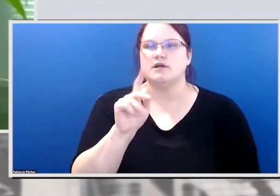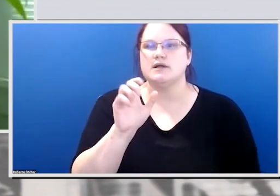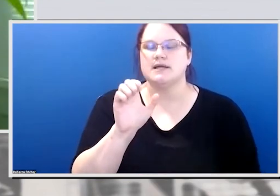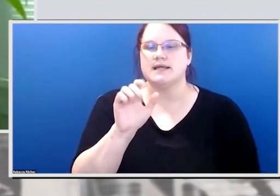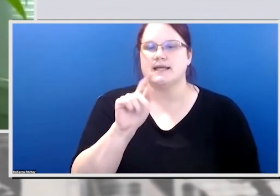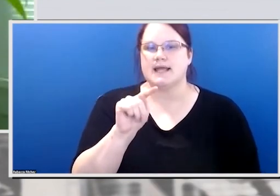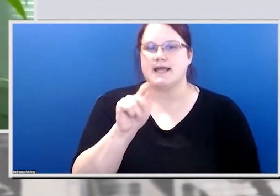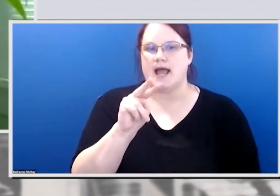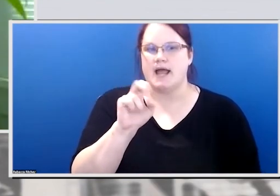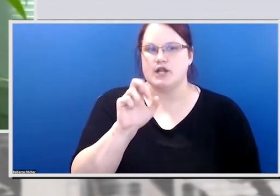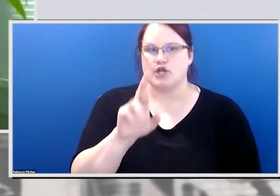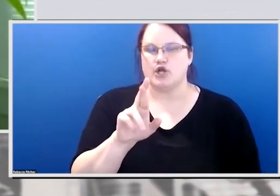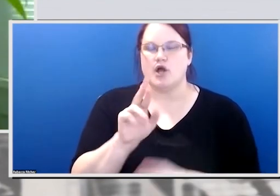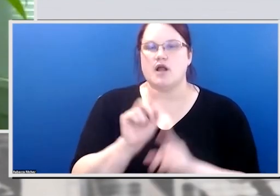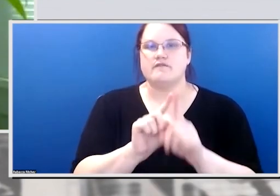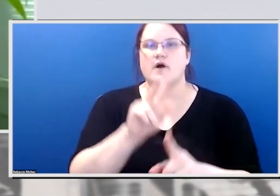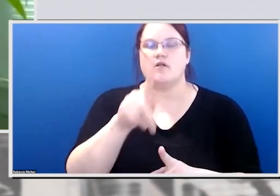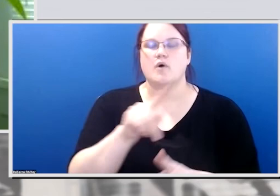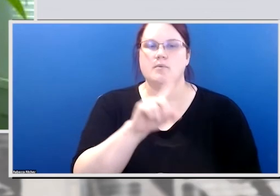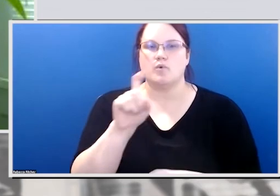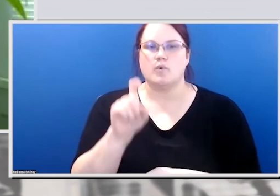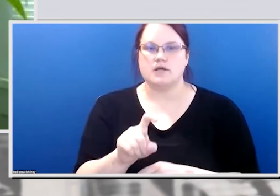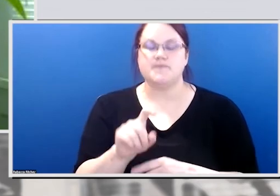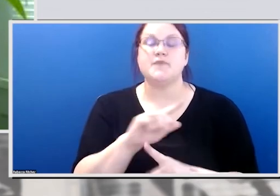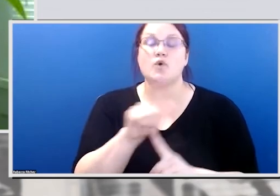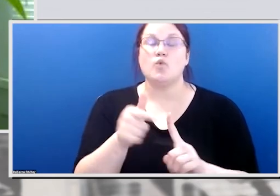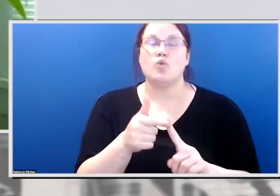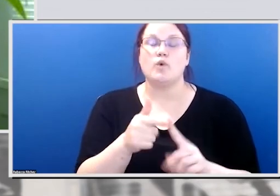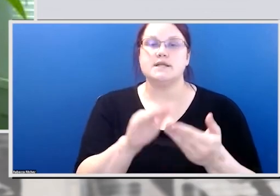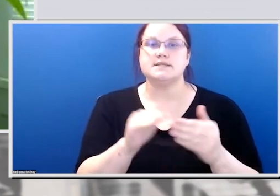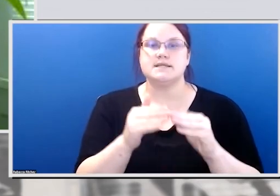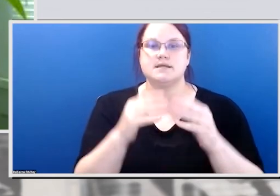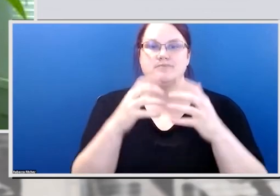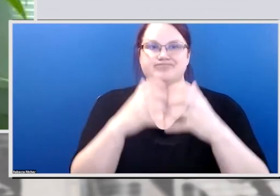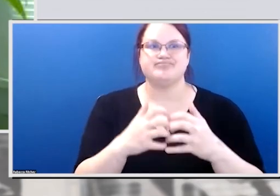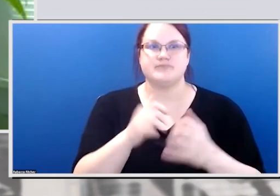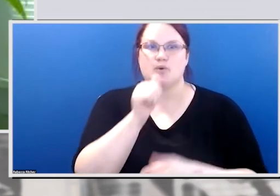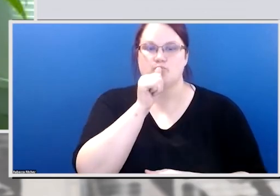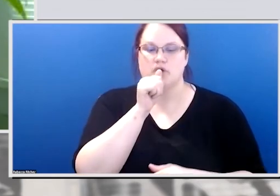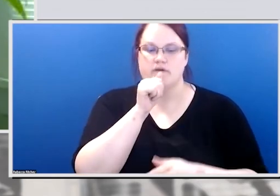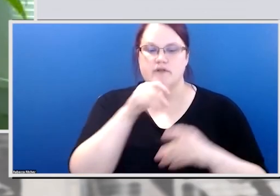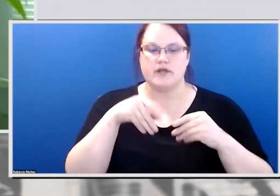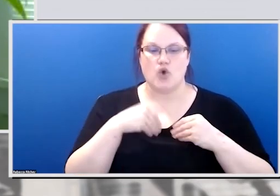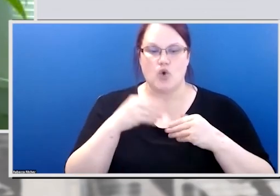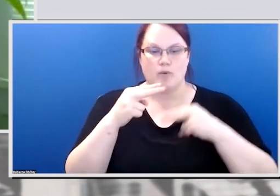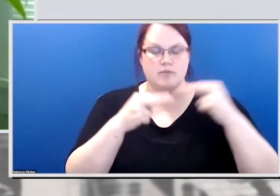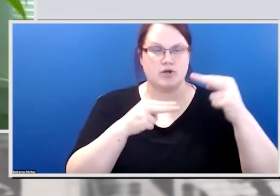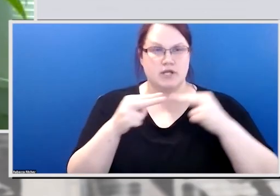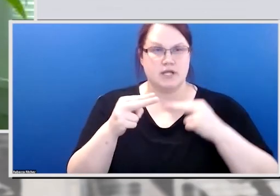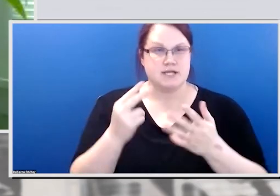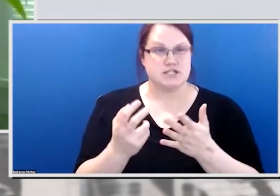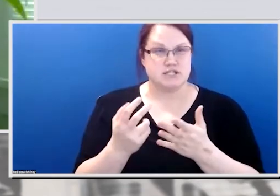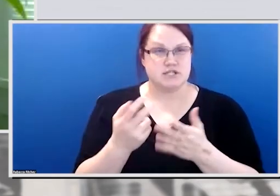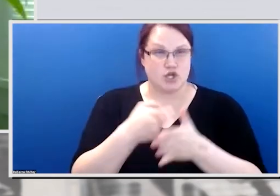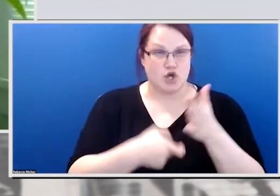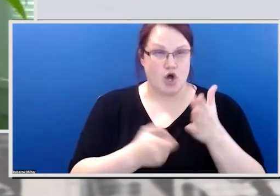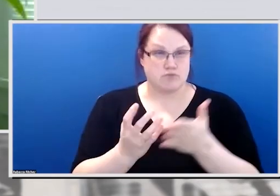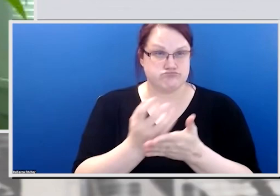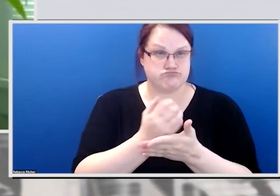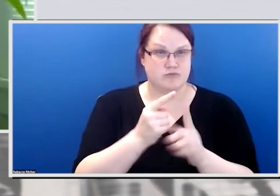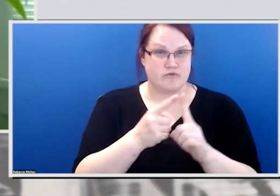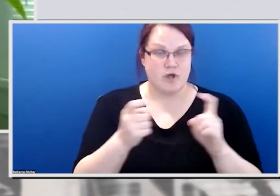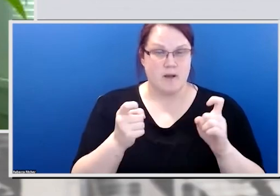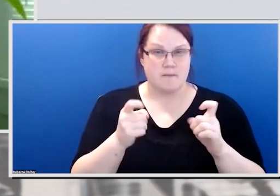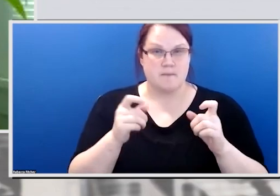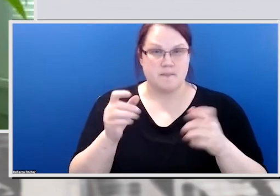question from Lisa. When the city demolishes a privately owned building, is that cost then recouped from the property owner? If not, why not?